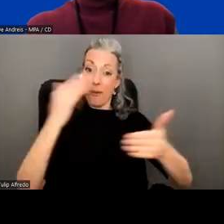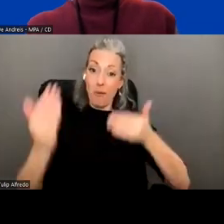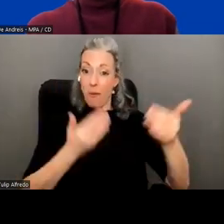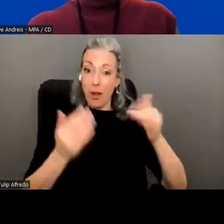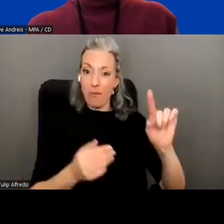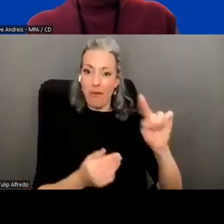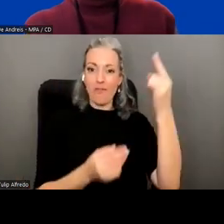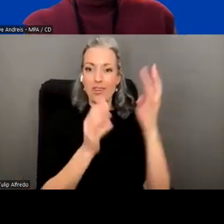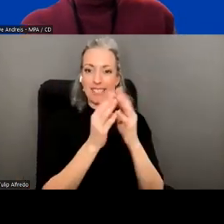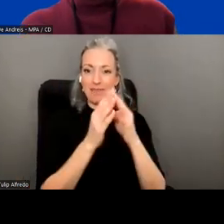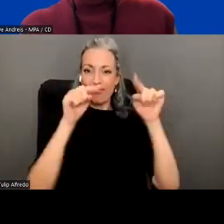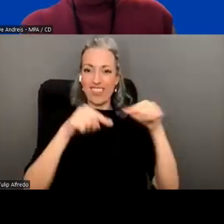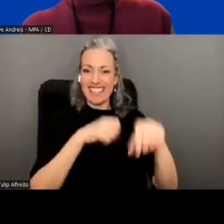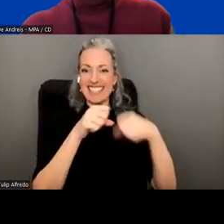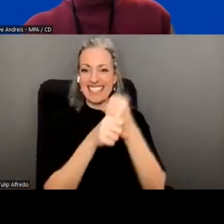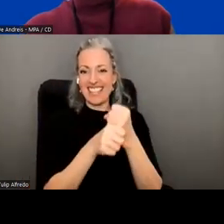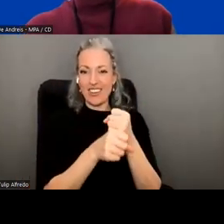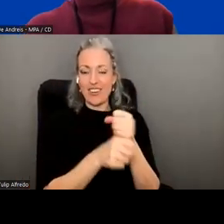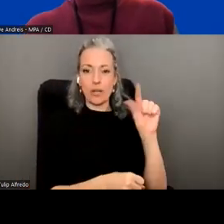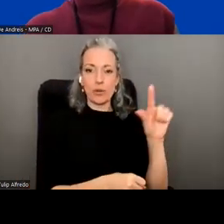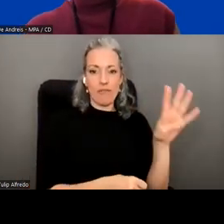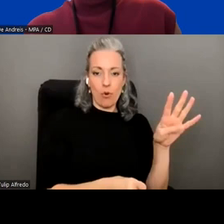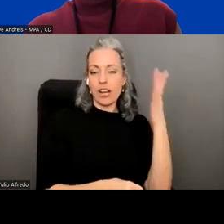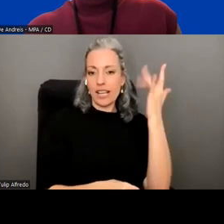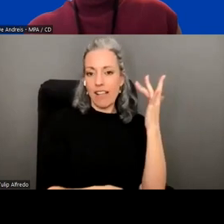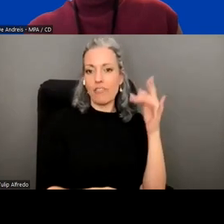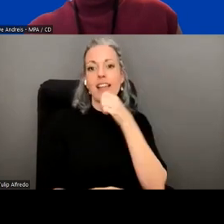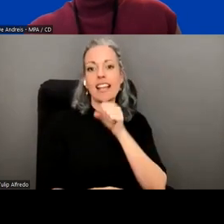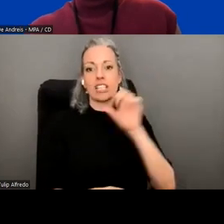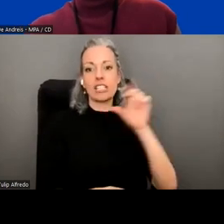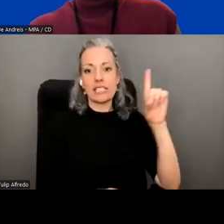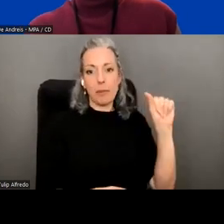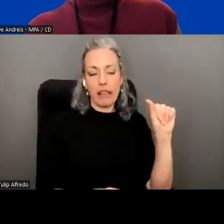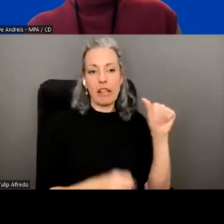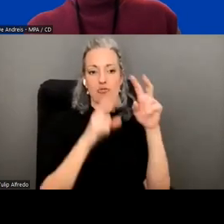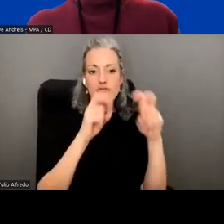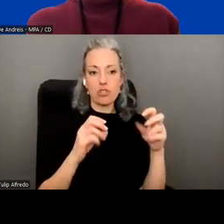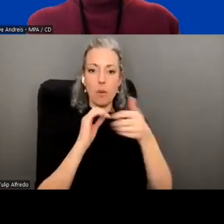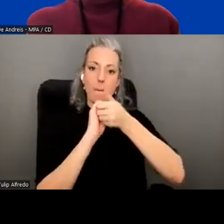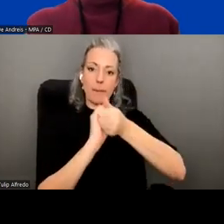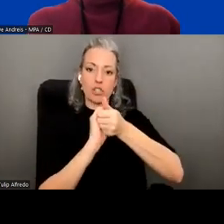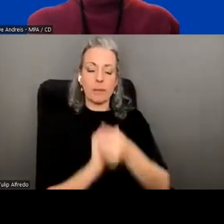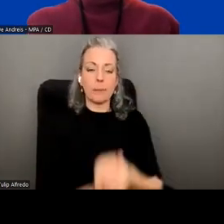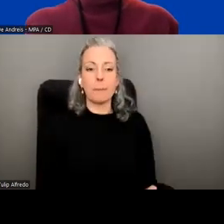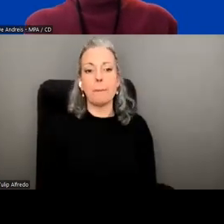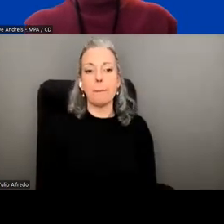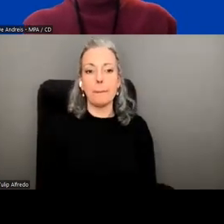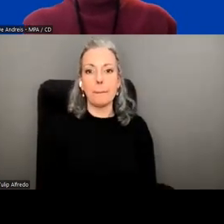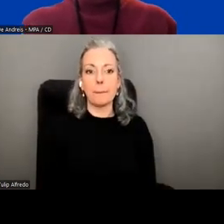of 2024 of the California Aging and Disability Research Partnership,